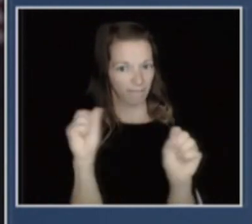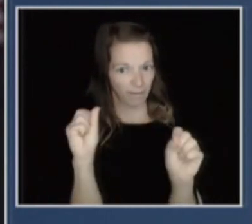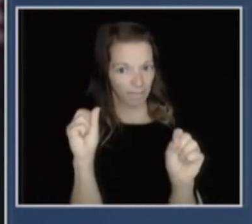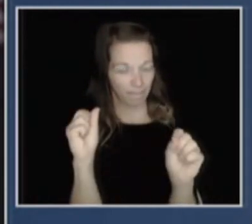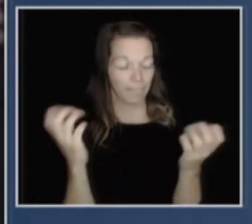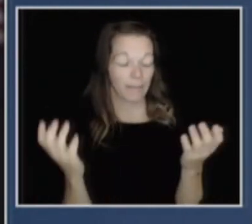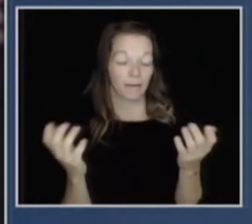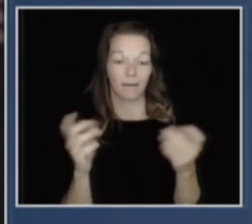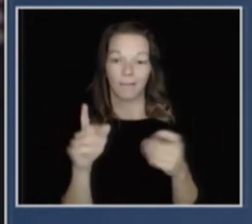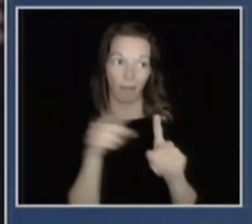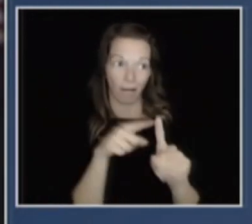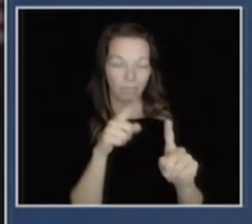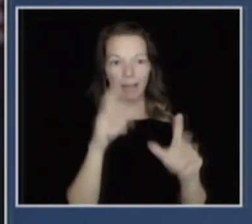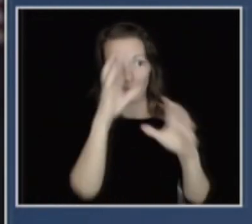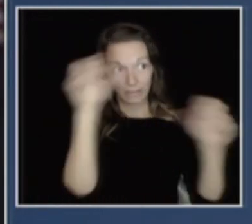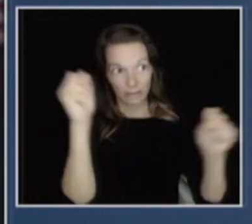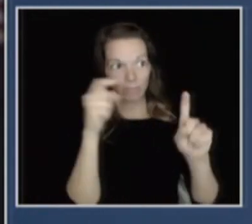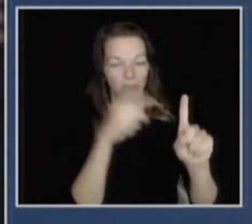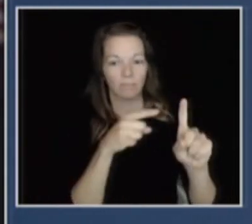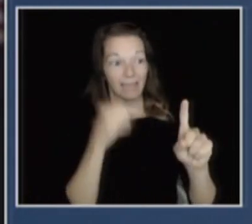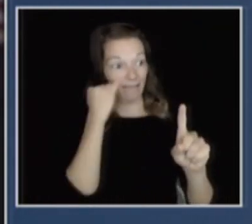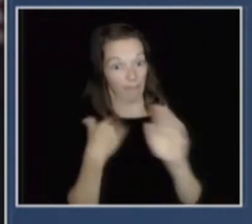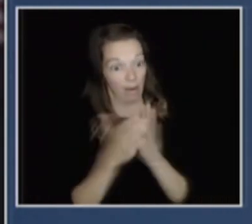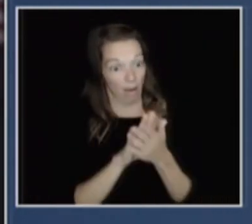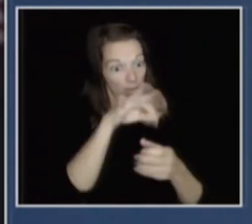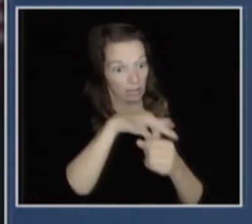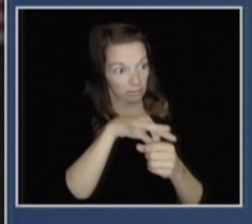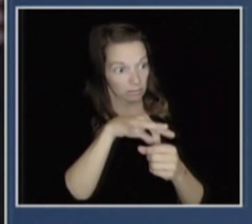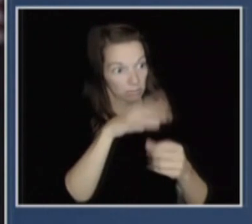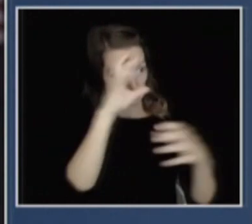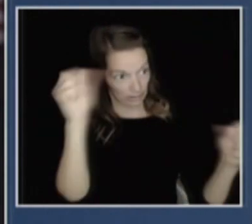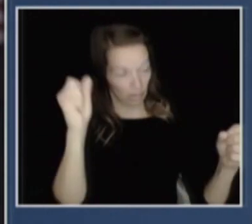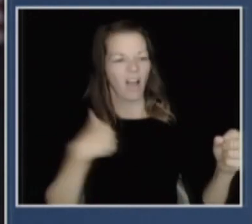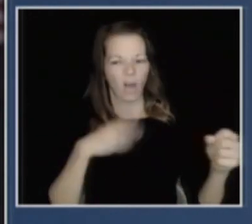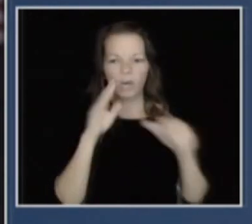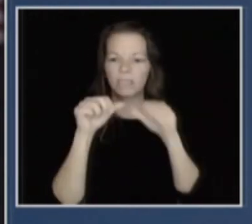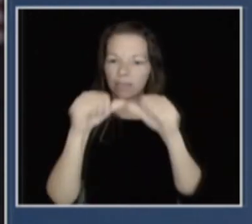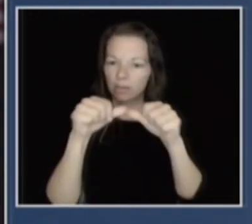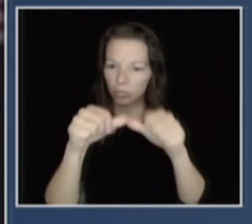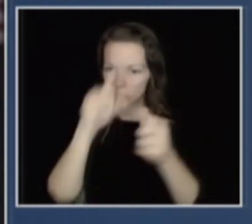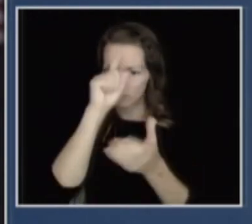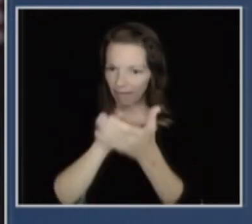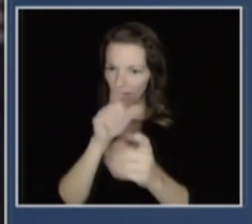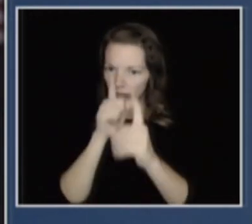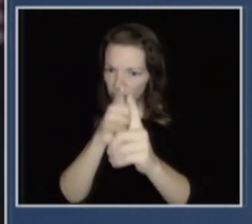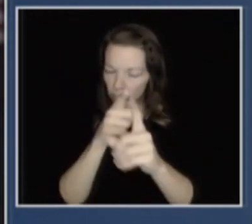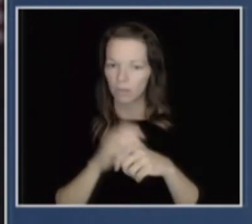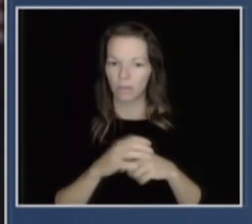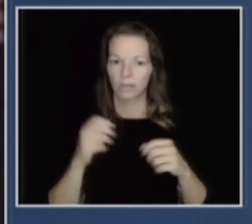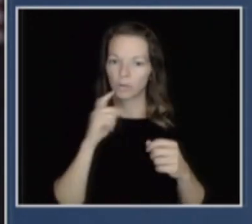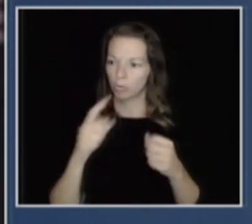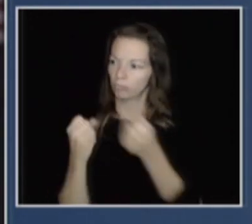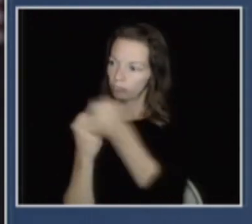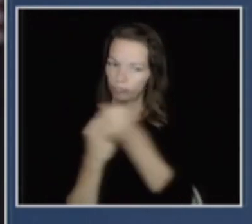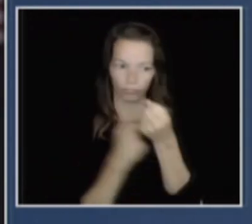elected president, I'll continue to believe it and continue what I've long called for, including standing with India and confronting the